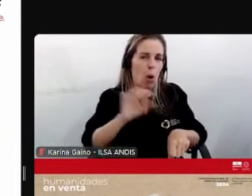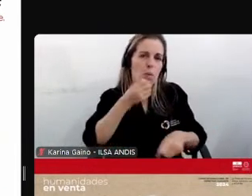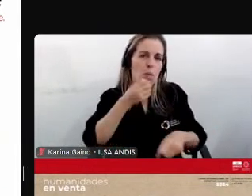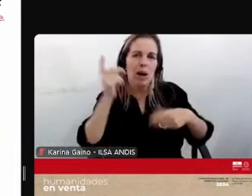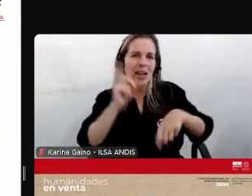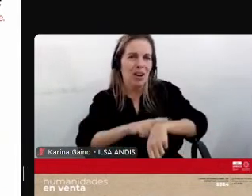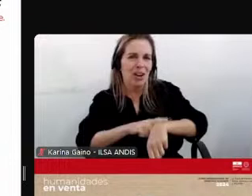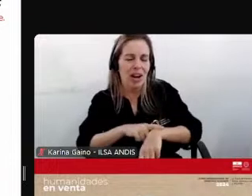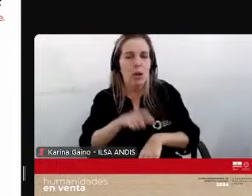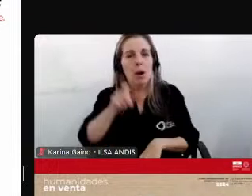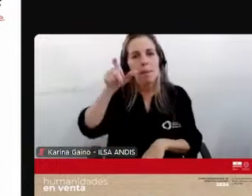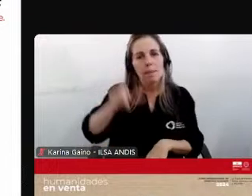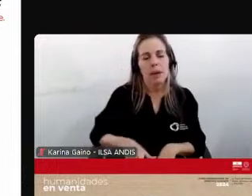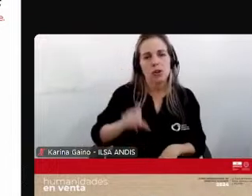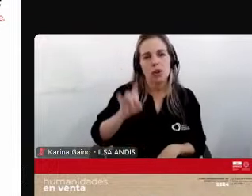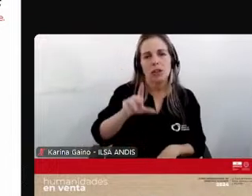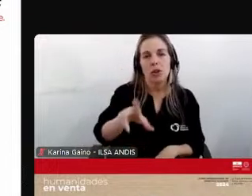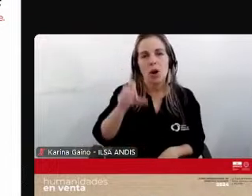next week, going to be publishing